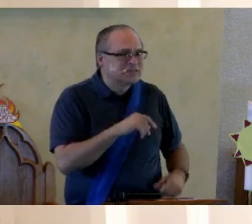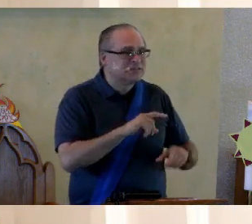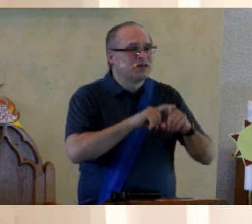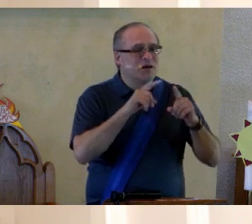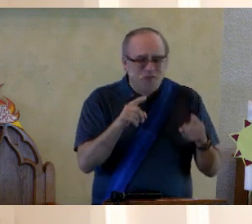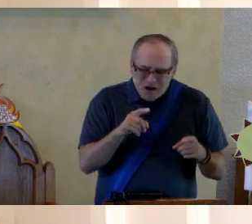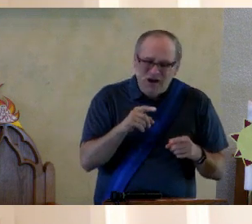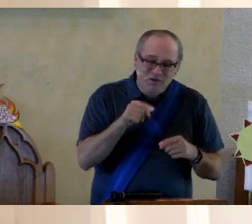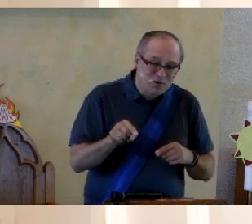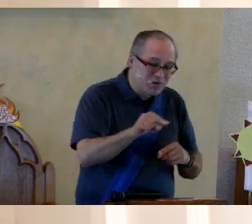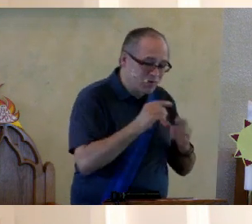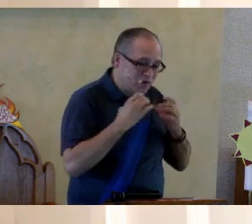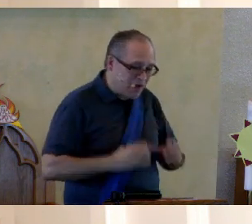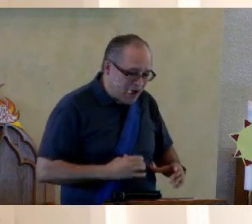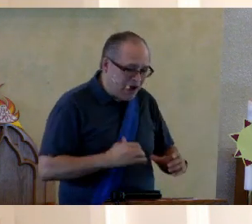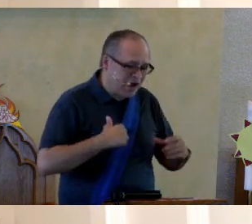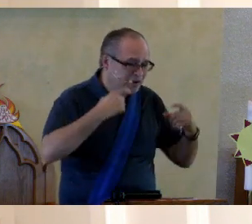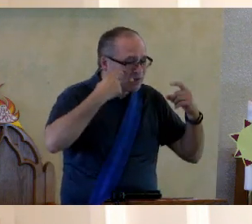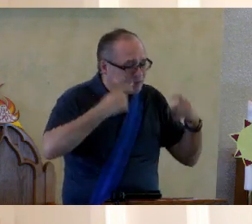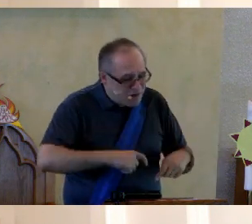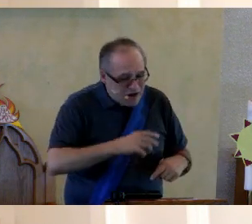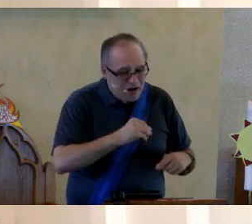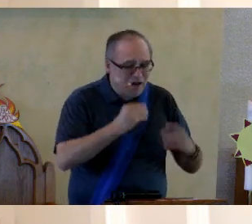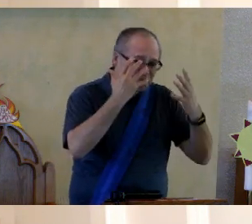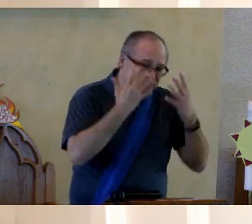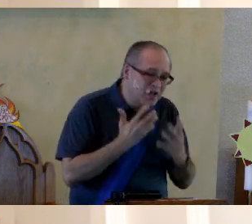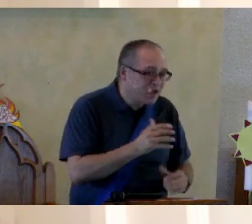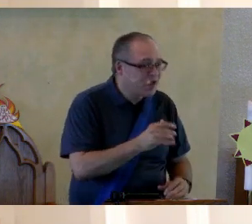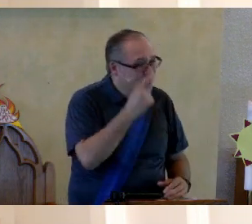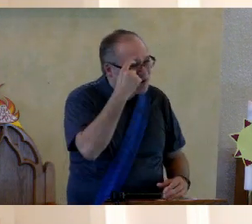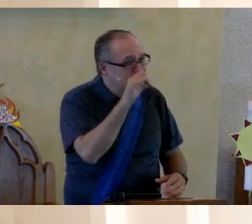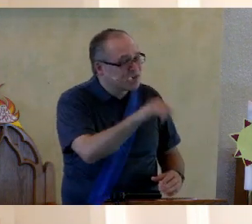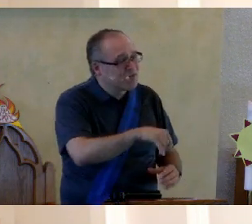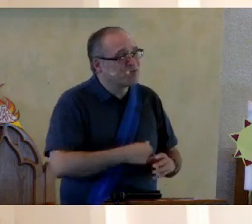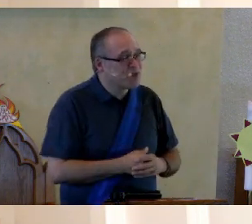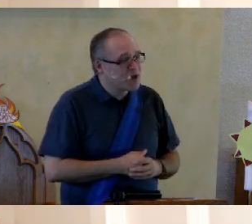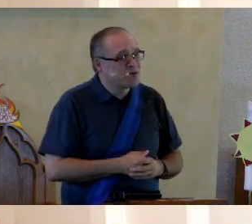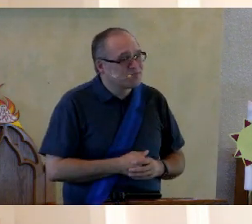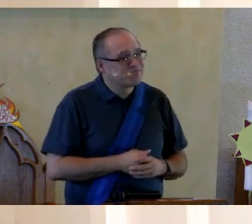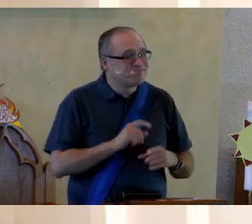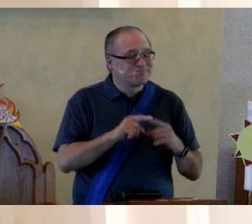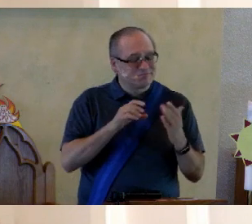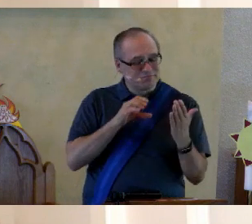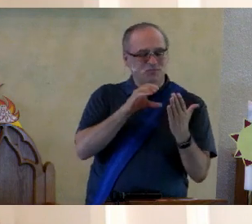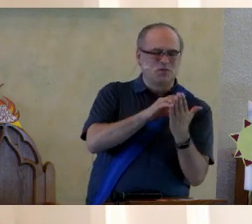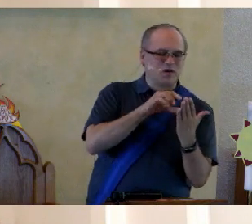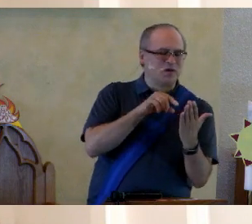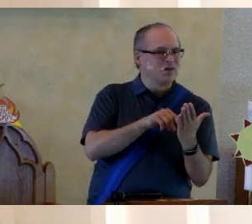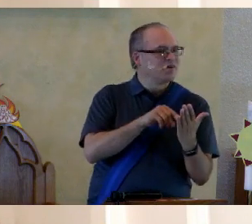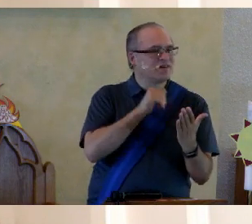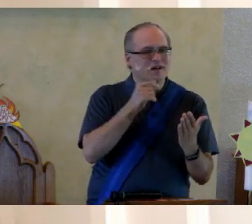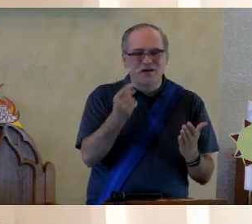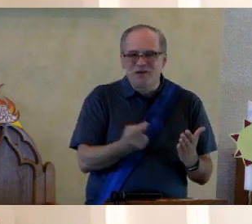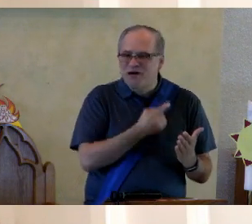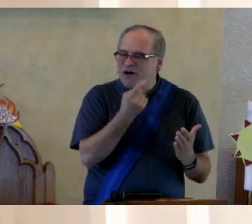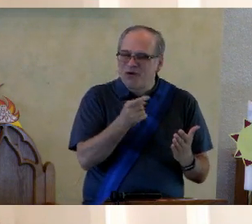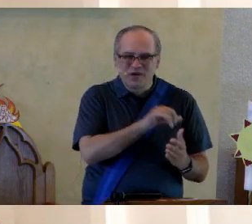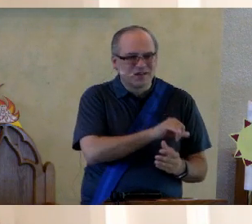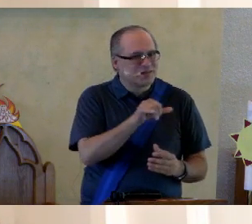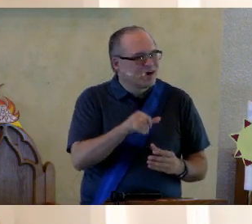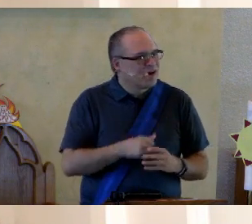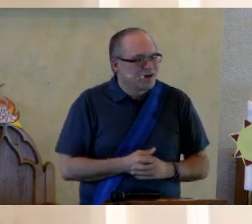sadness. But in reading the text, we find that my clients are not alone in their predicament. I imagine that they must